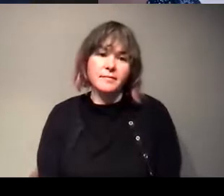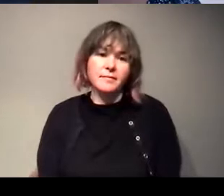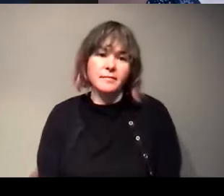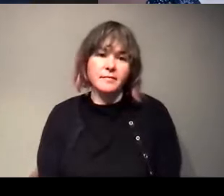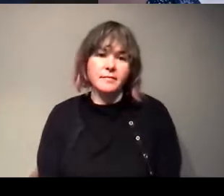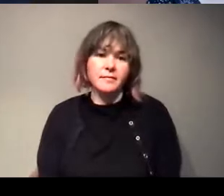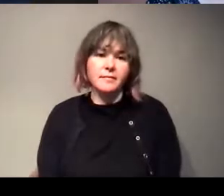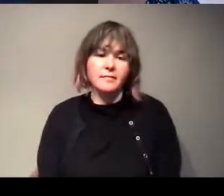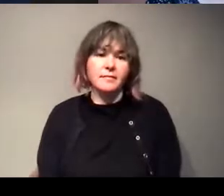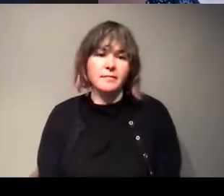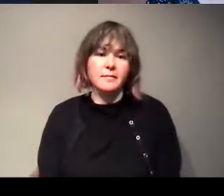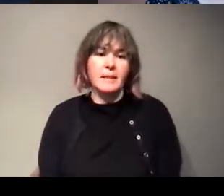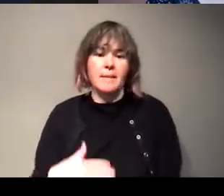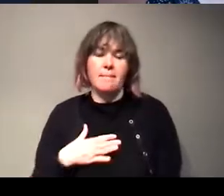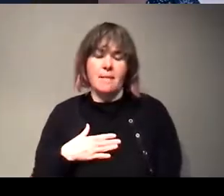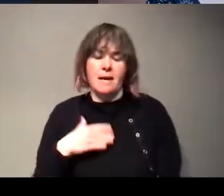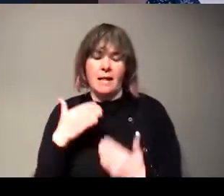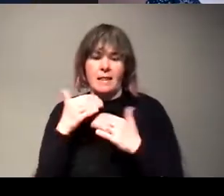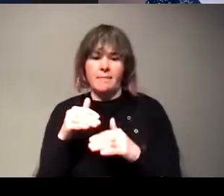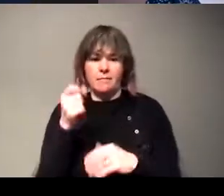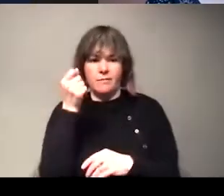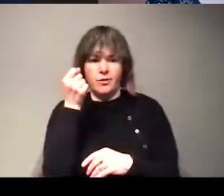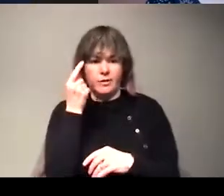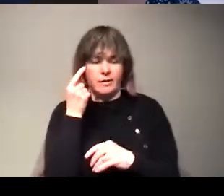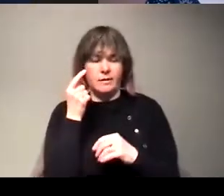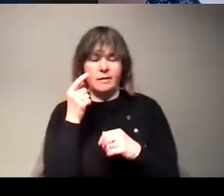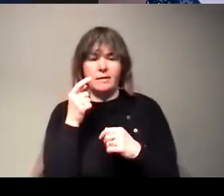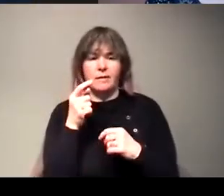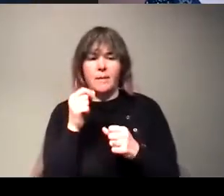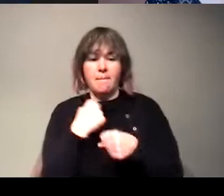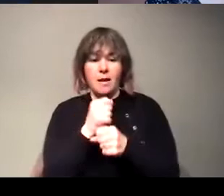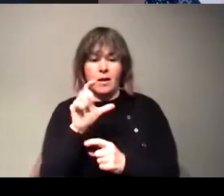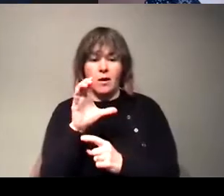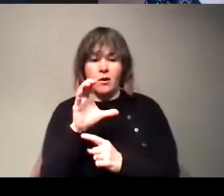In my limited understanding, when you're creating a clone,